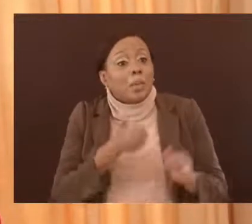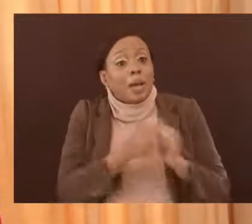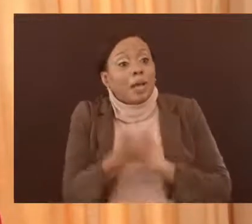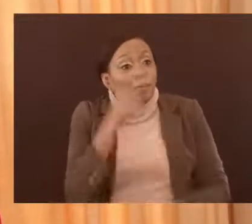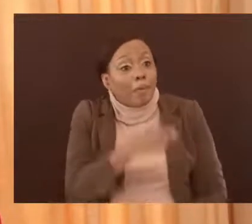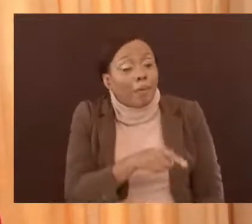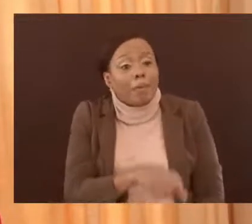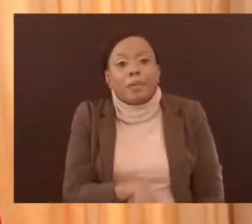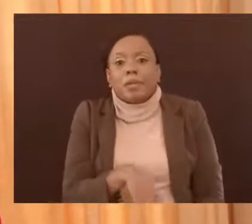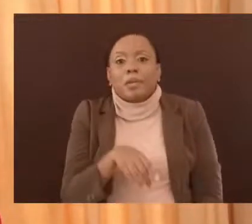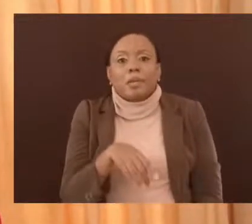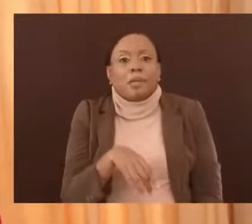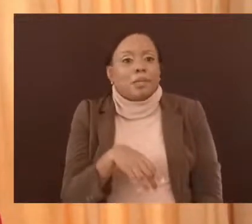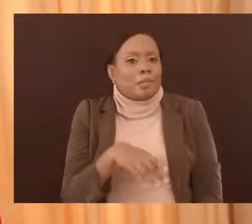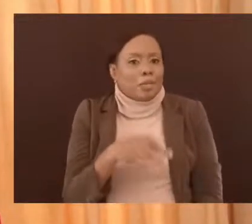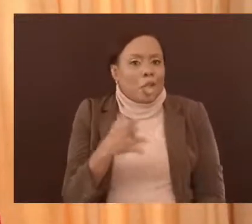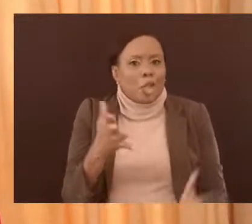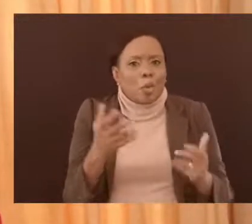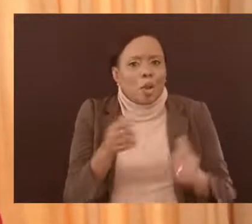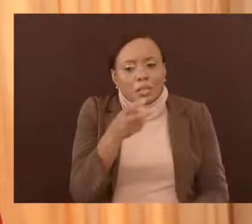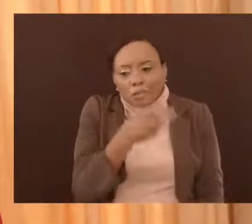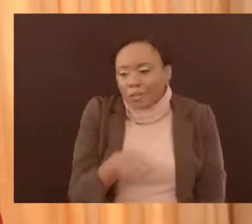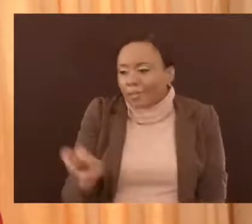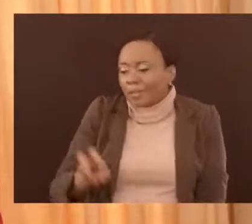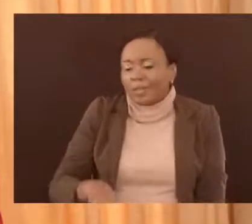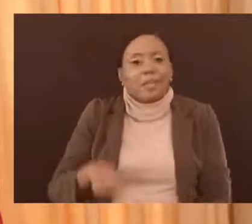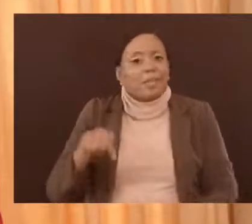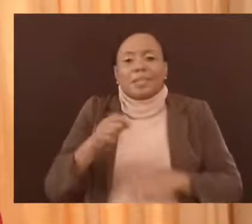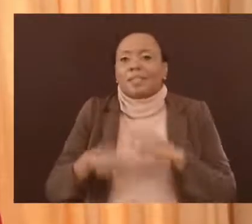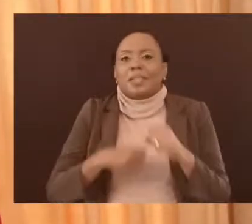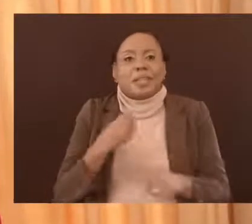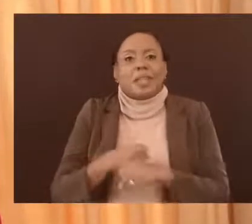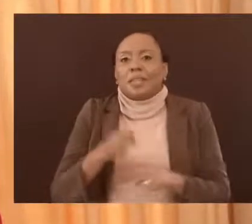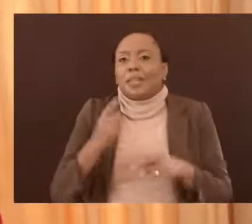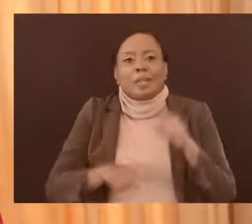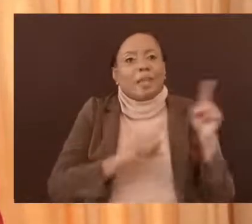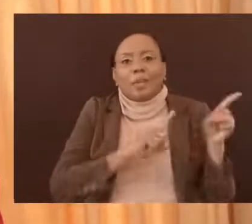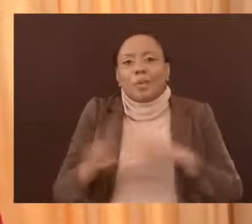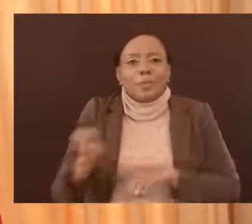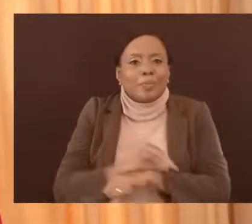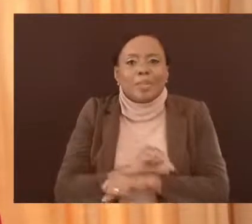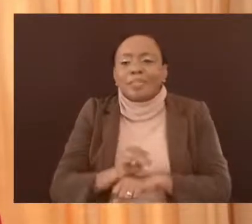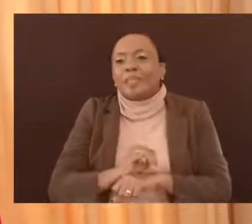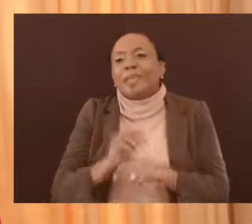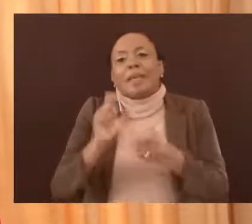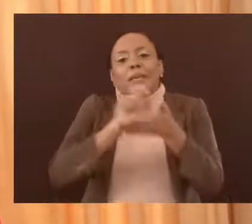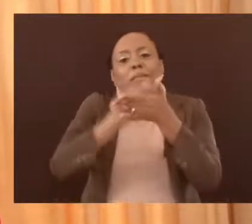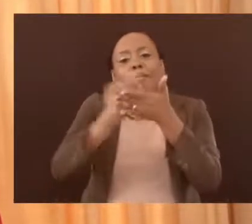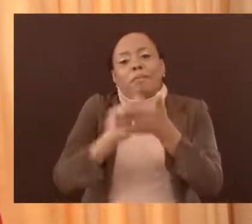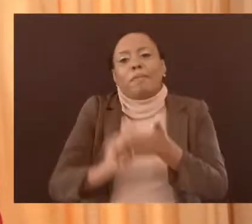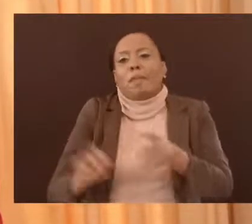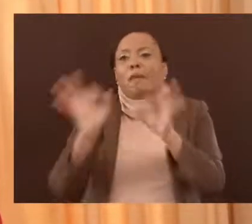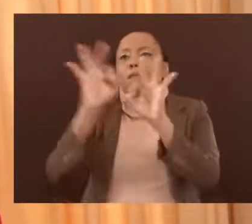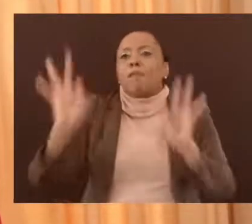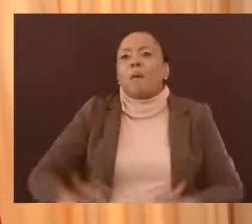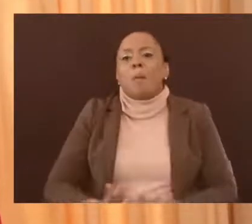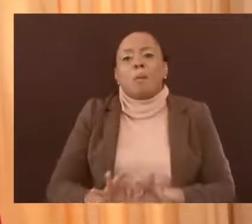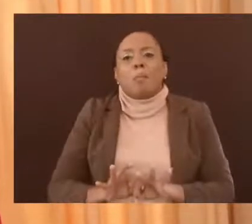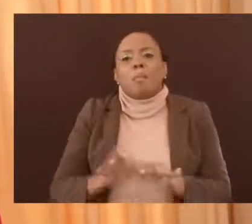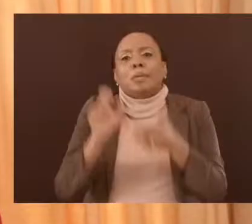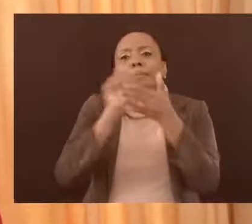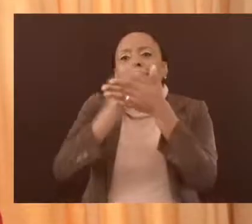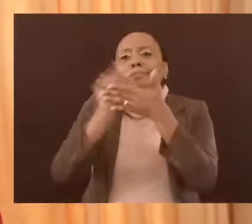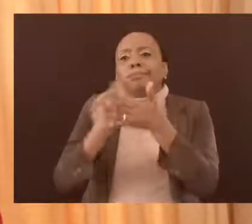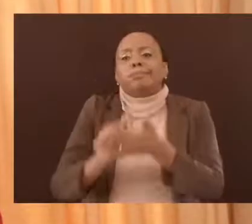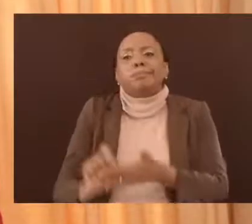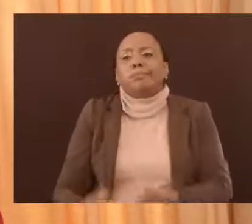not going to be able to have parents coming down to the ministry, filling out forms to be able to make cases for students to be